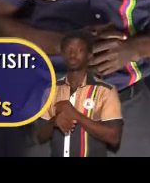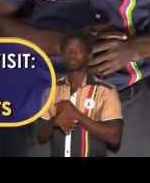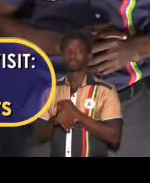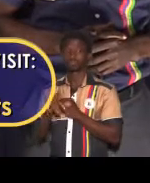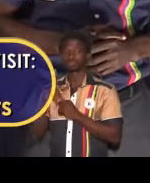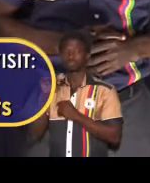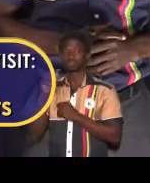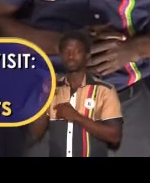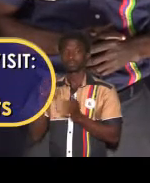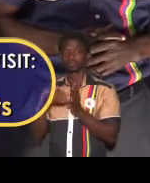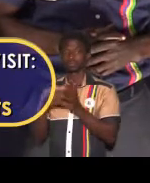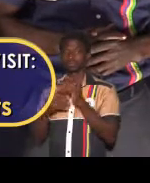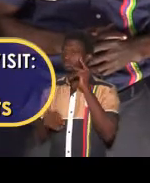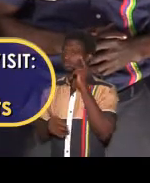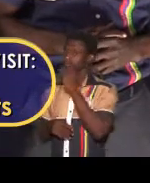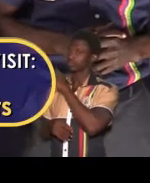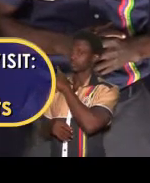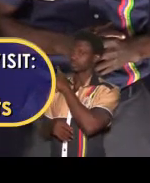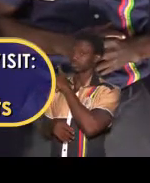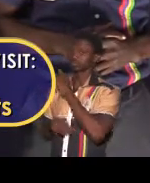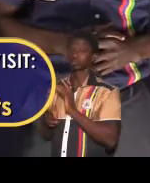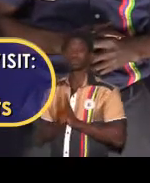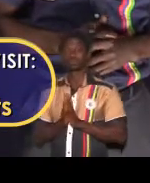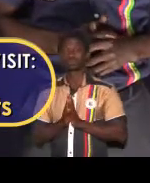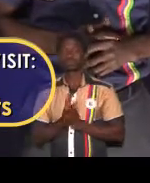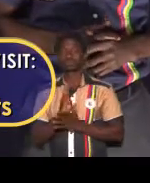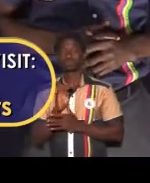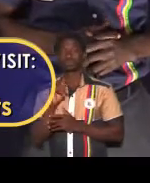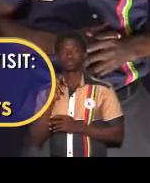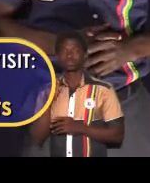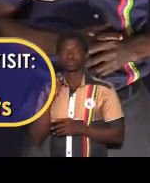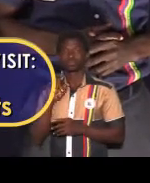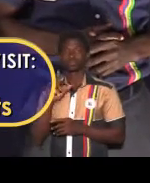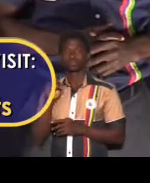bit.ly/Lasubeb lesson 85. The link again is